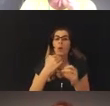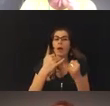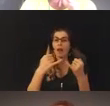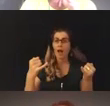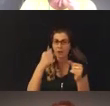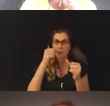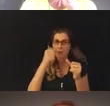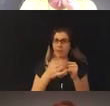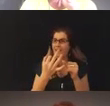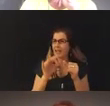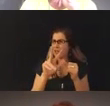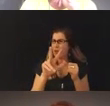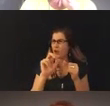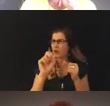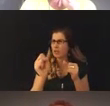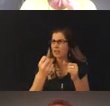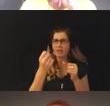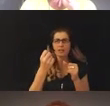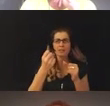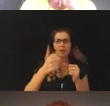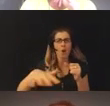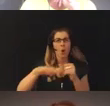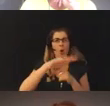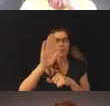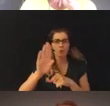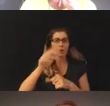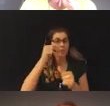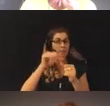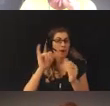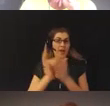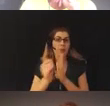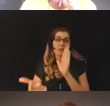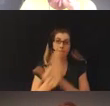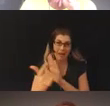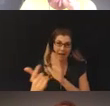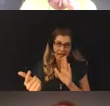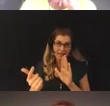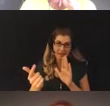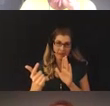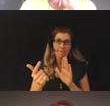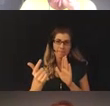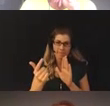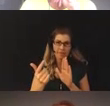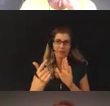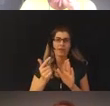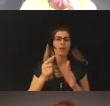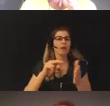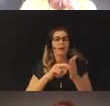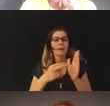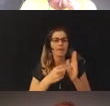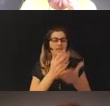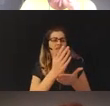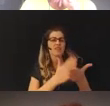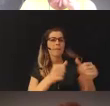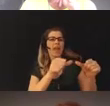the 1930s in Baltimore and across the country. It was banned in 1968, and it systemically denied services to residents of certain areas